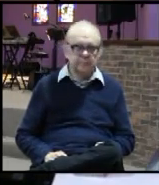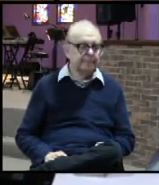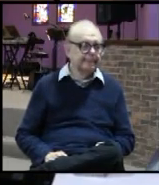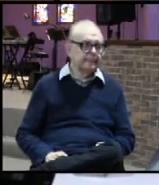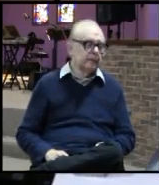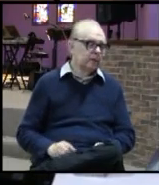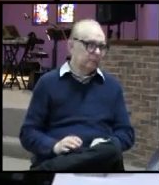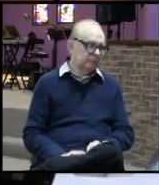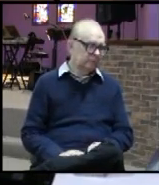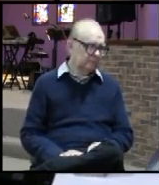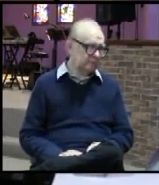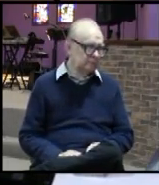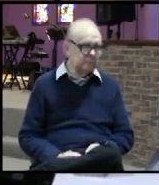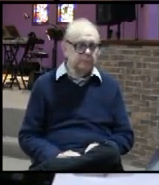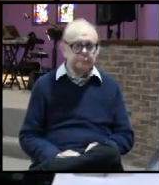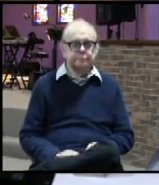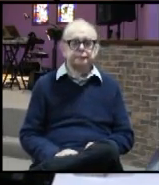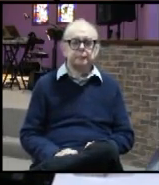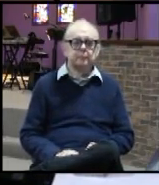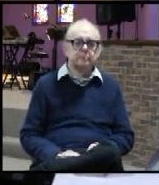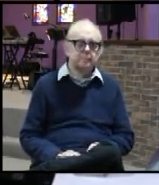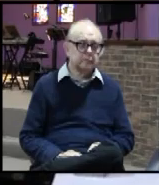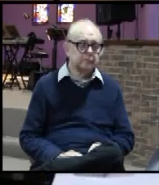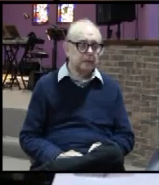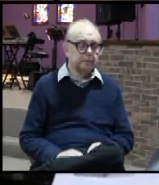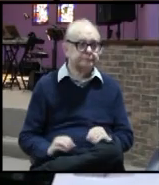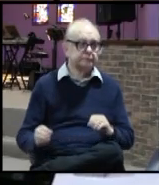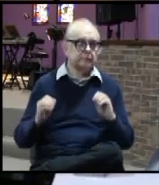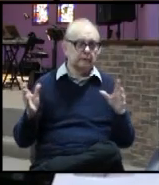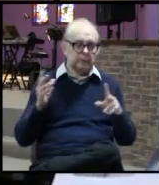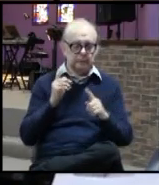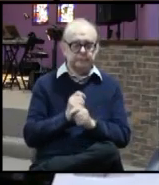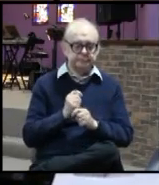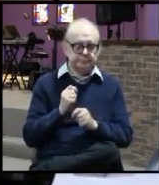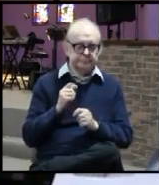Because that's putting a lot of trust in something.